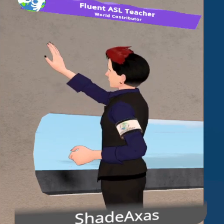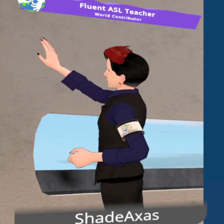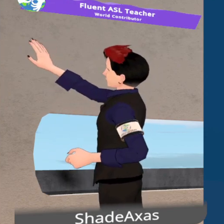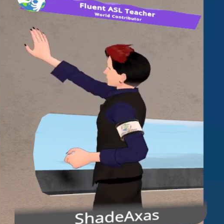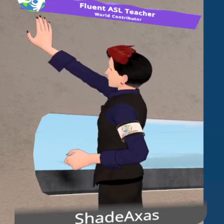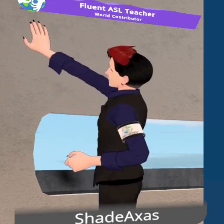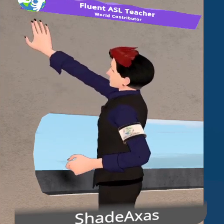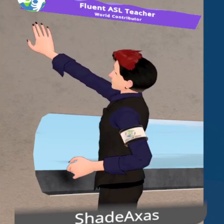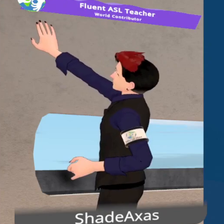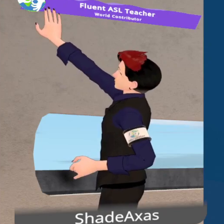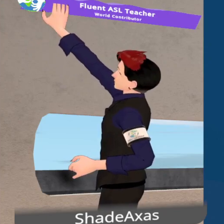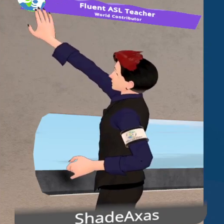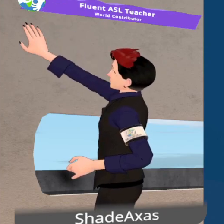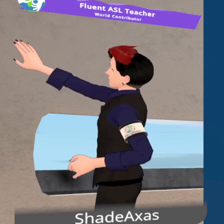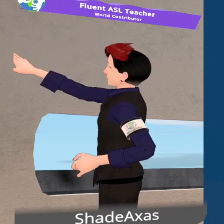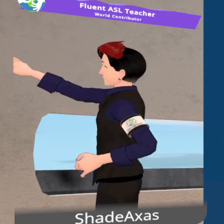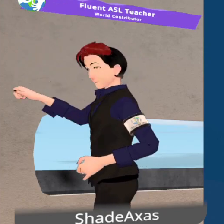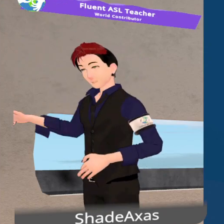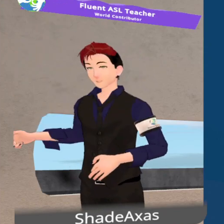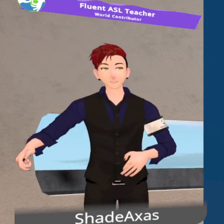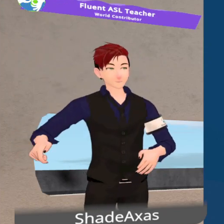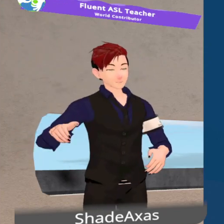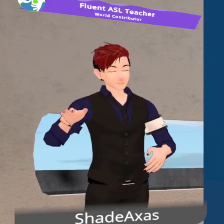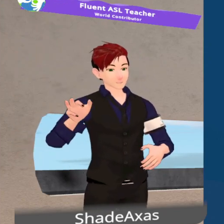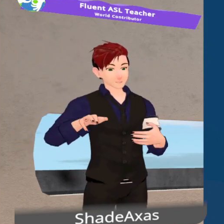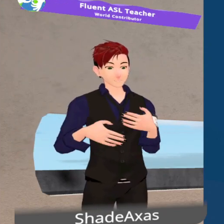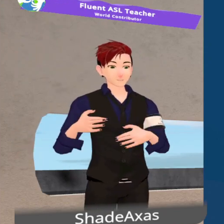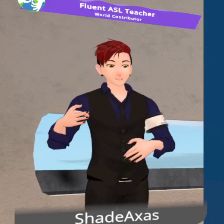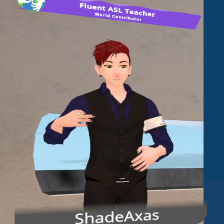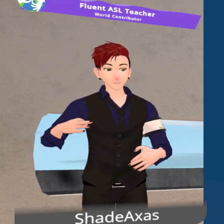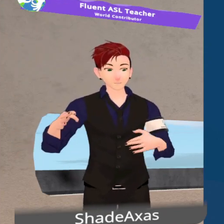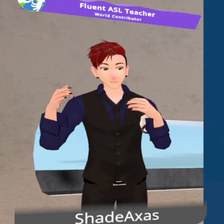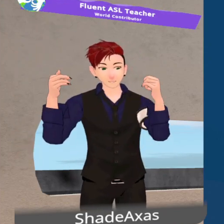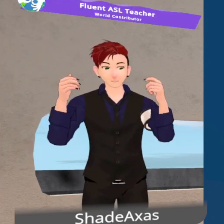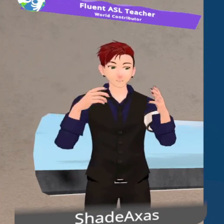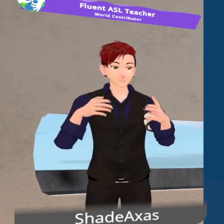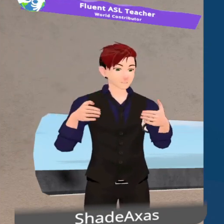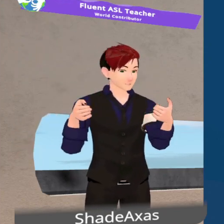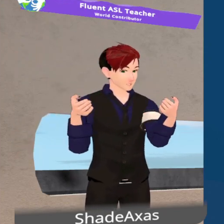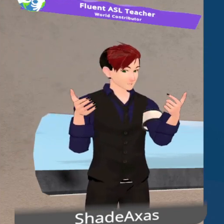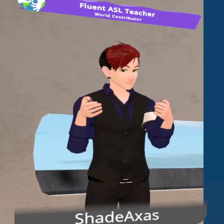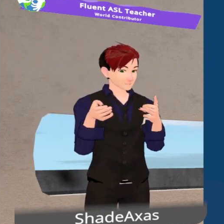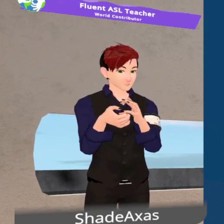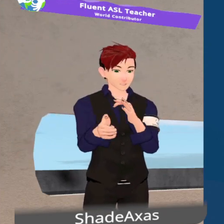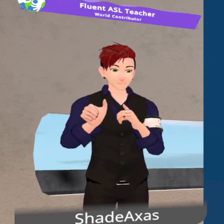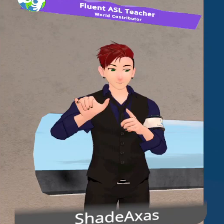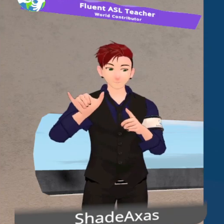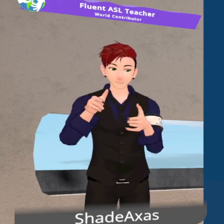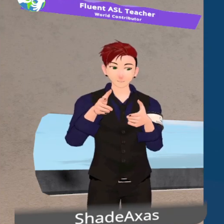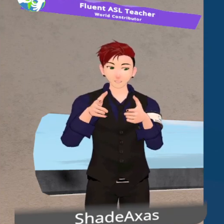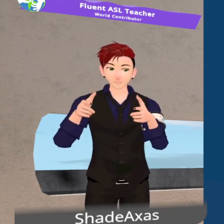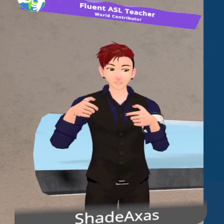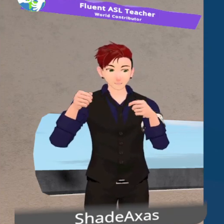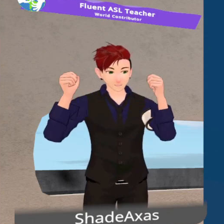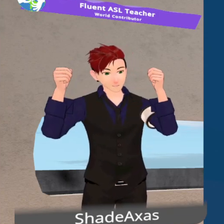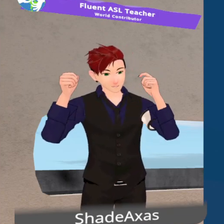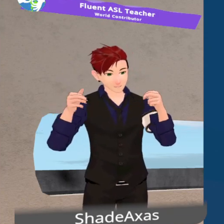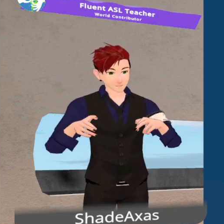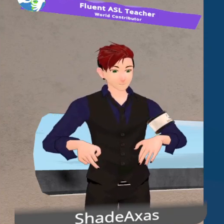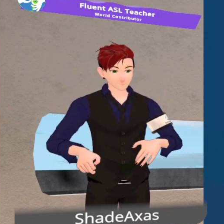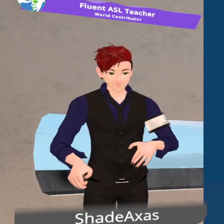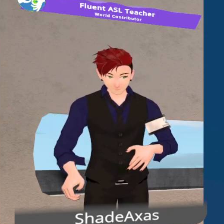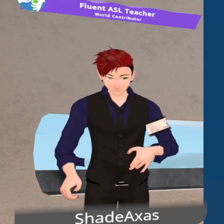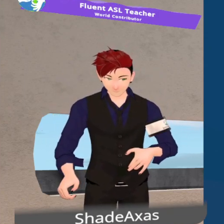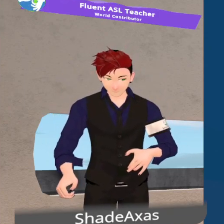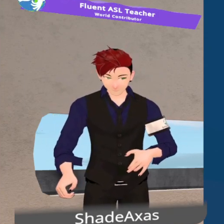Yep, I kind of jumped around. I should have done that one up there. Anyway, and then yes, all of our volunteer teachers are fluent in that language that they're